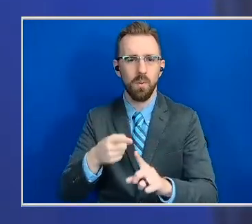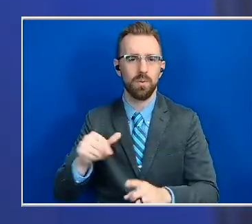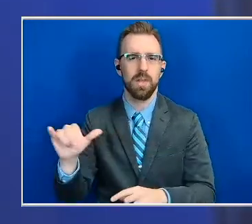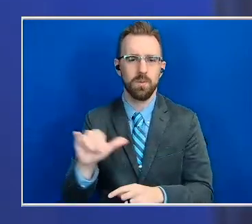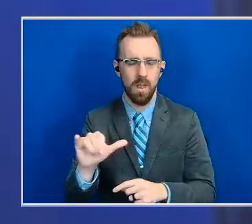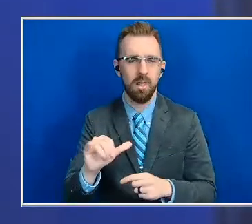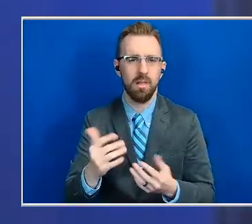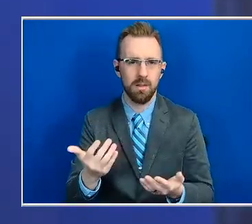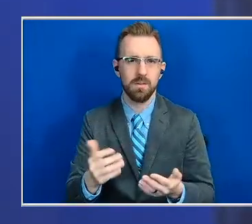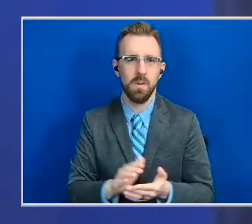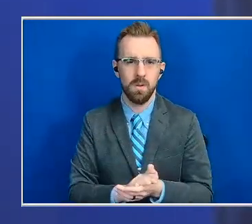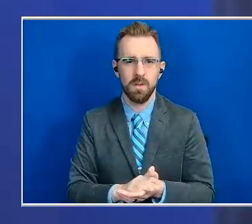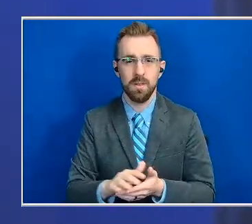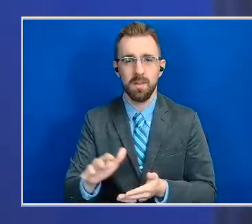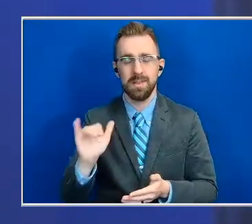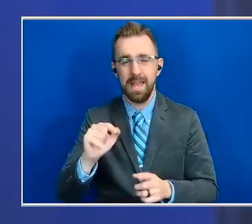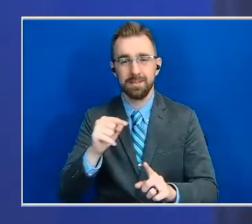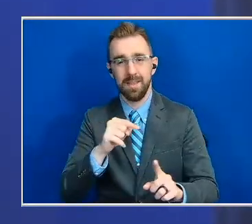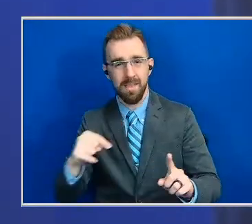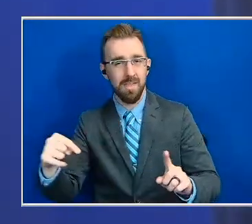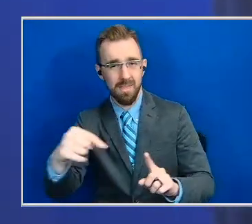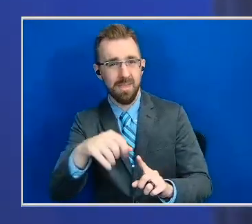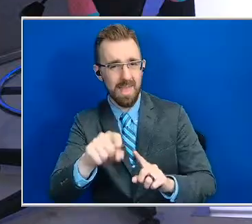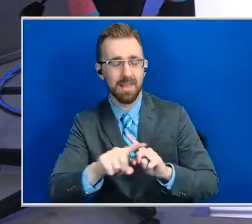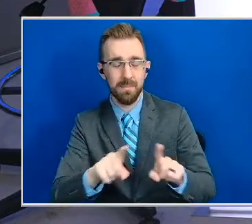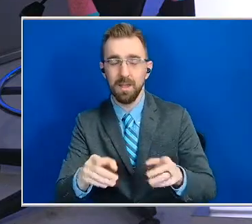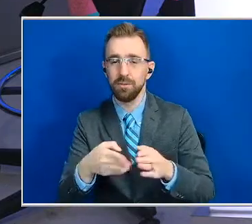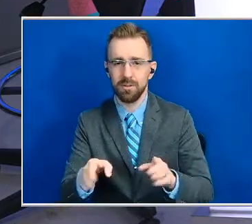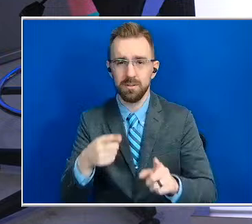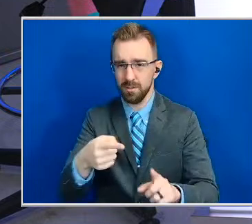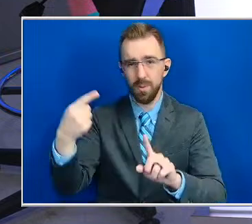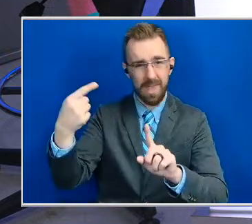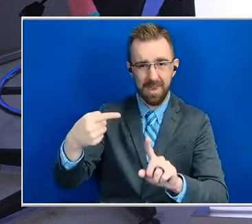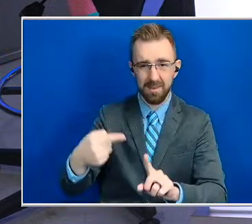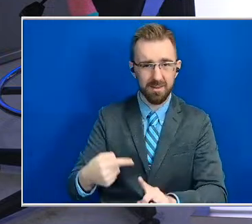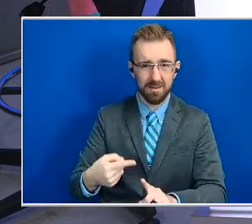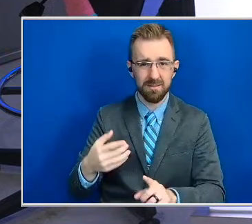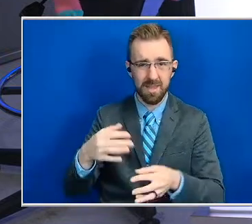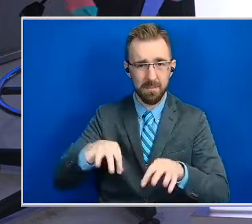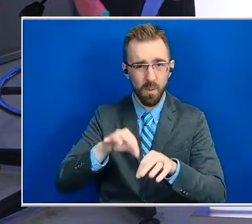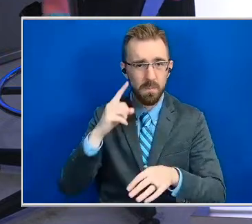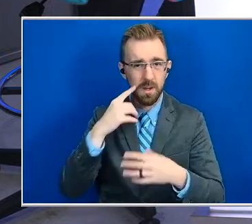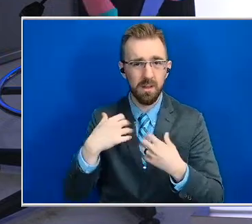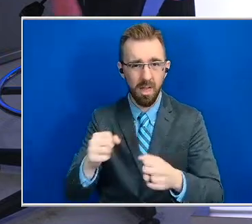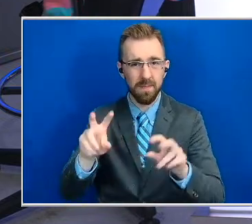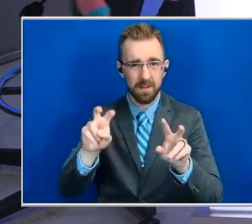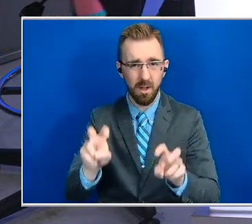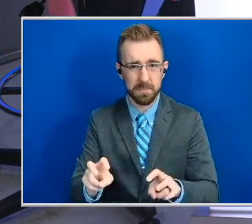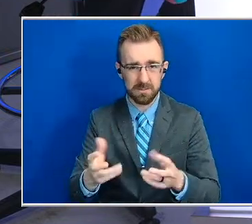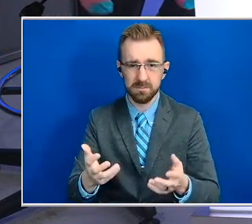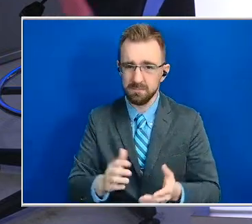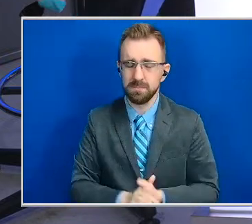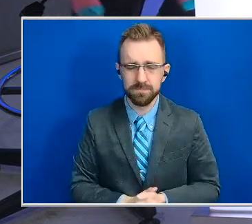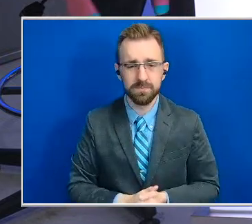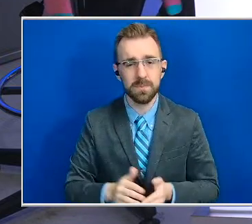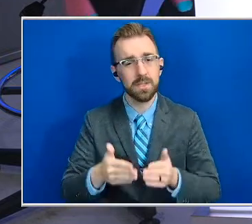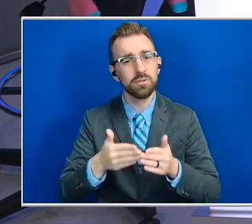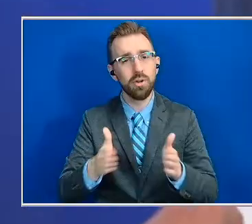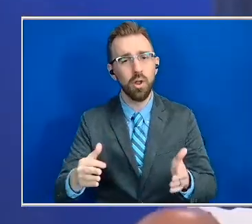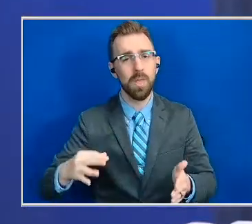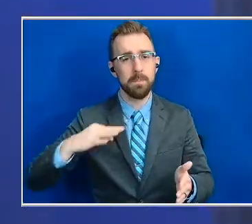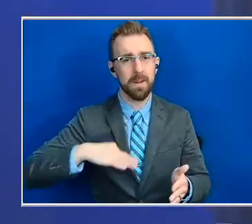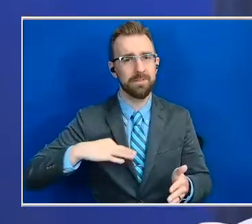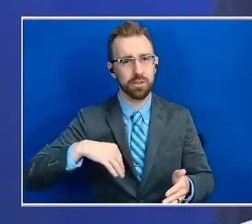roundabout answer, but in general, I think you hit a lot of important mental health points. Yeah. Yeah, in general, it's beneficial, but it